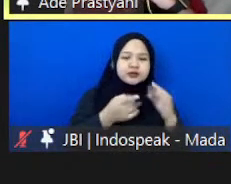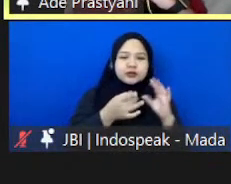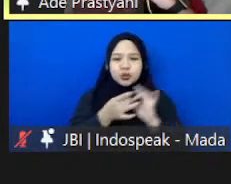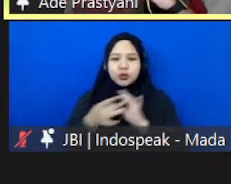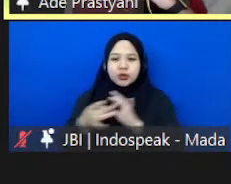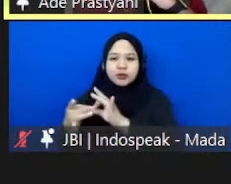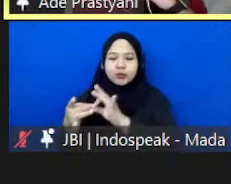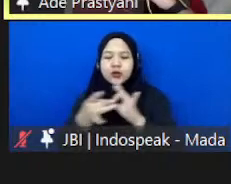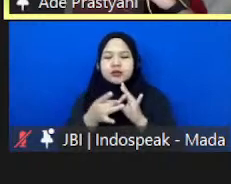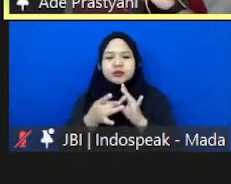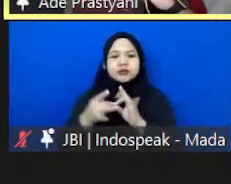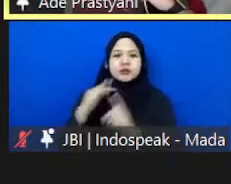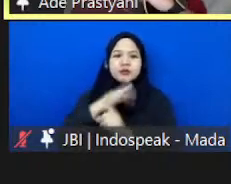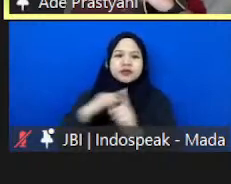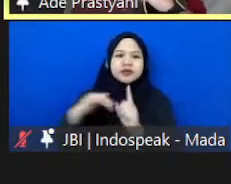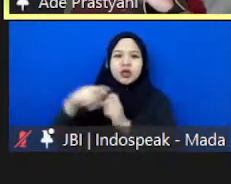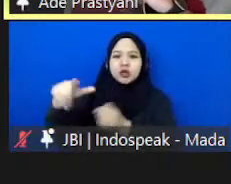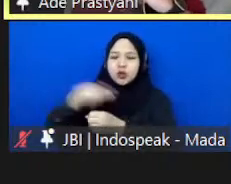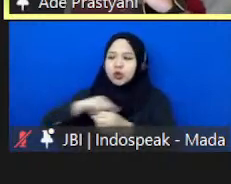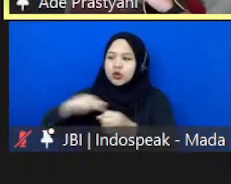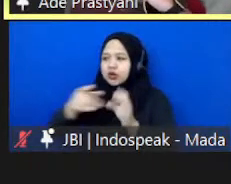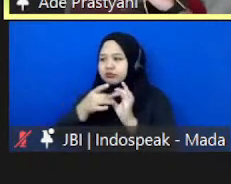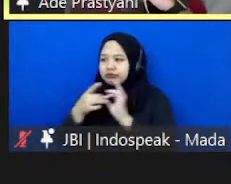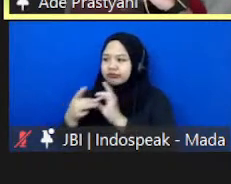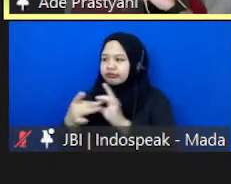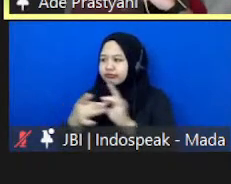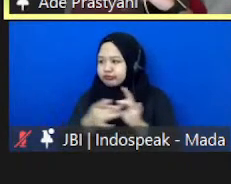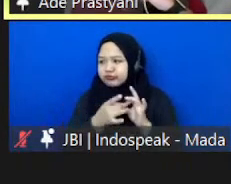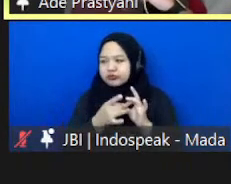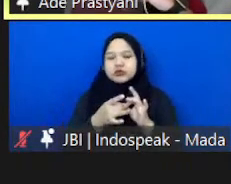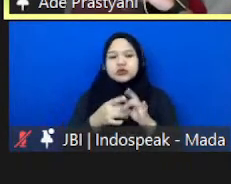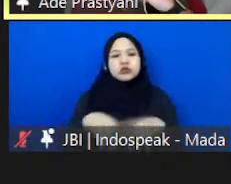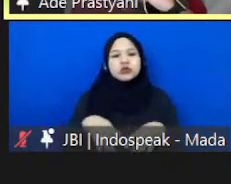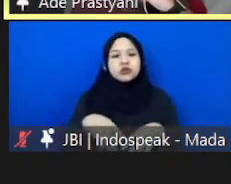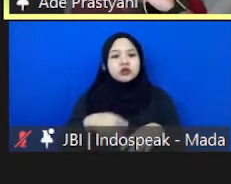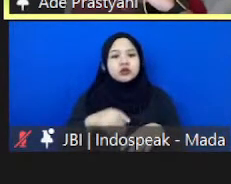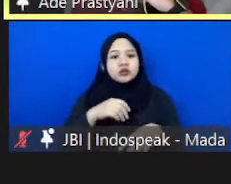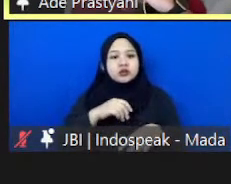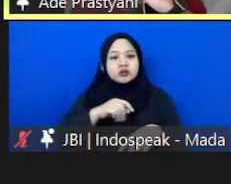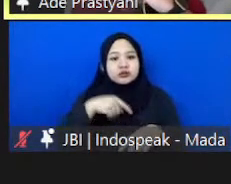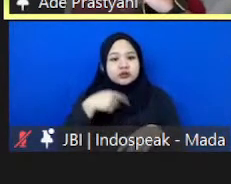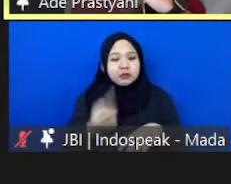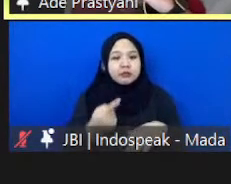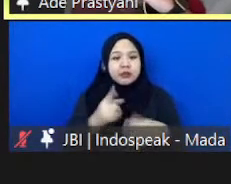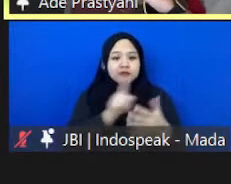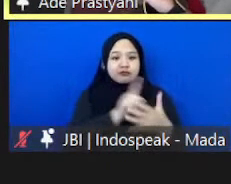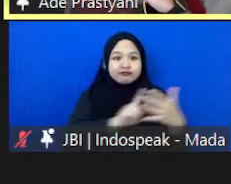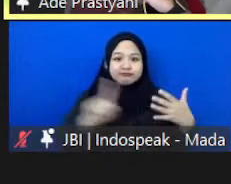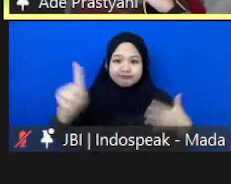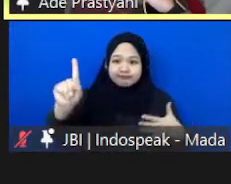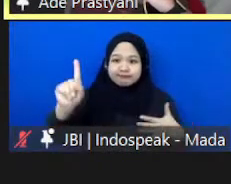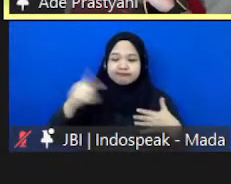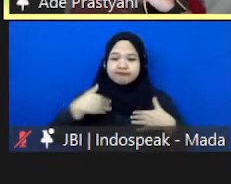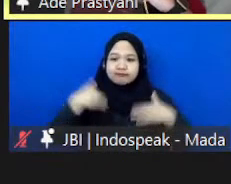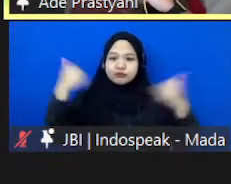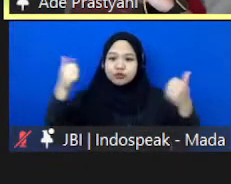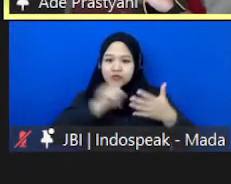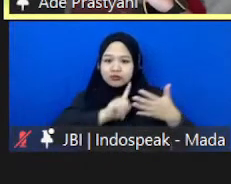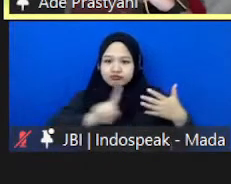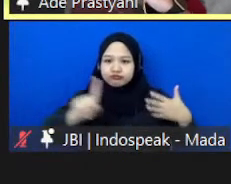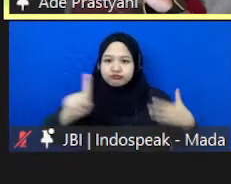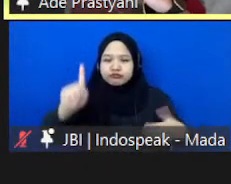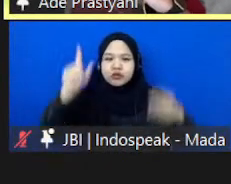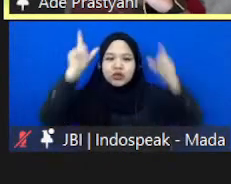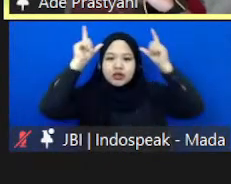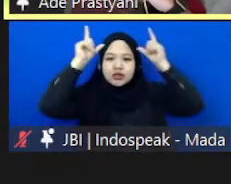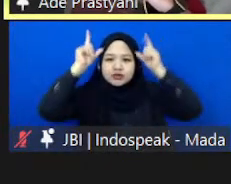community health centers for delivery of medical care. And on the day of the release, upon assessment by the local nurses that the patient